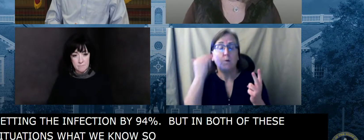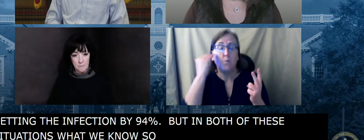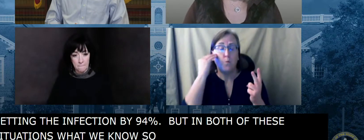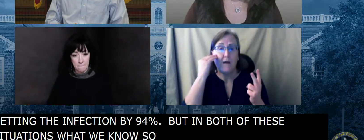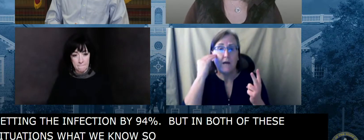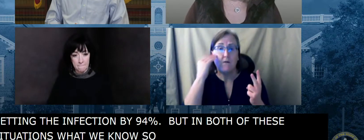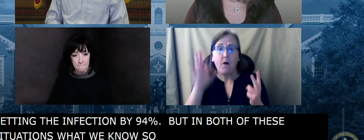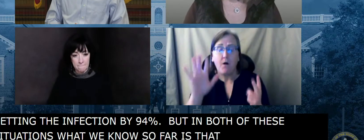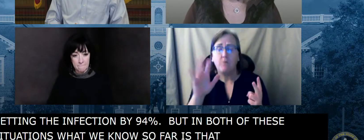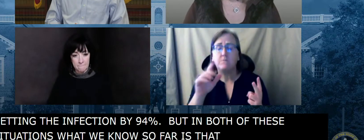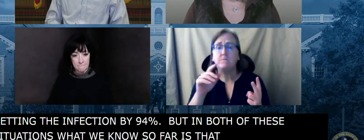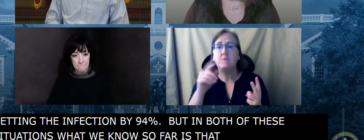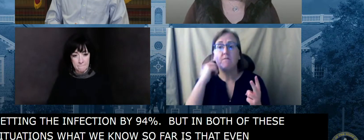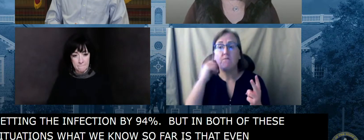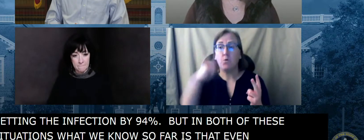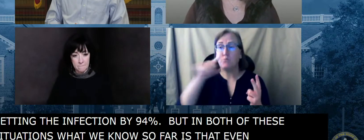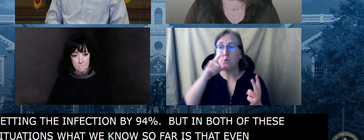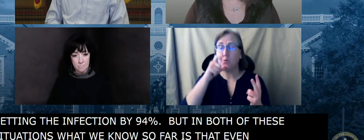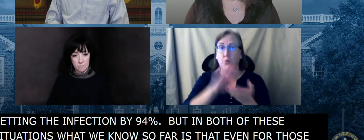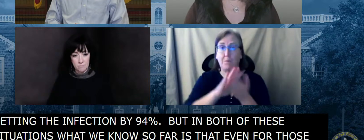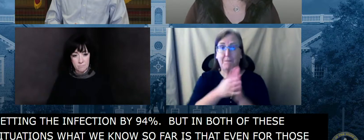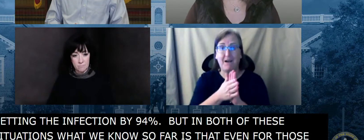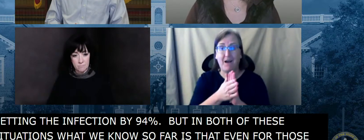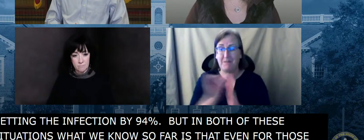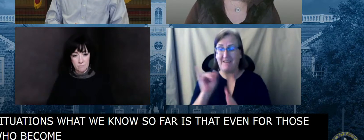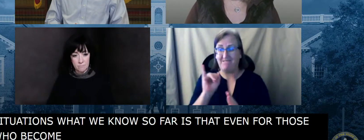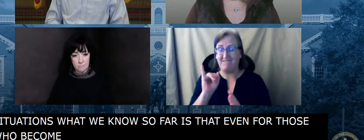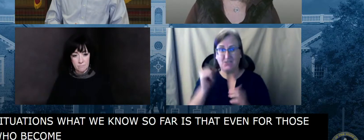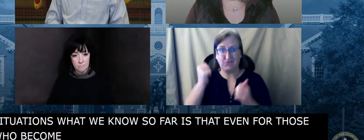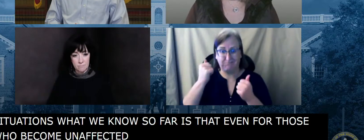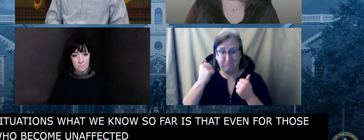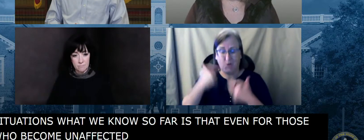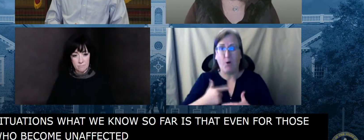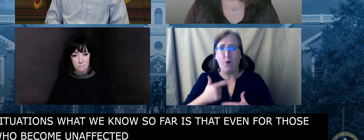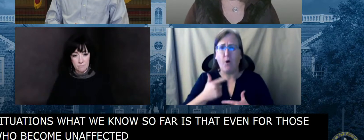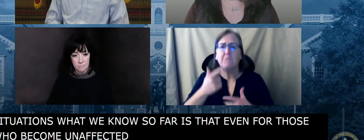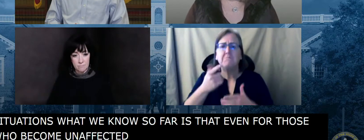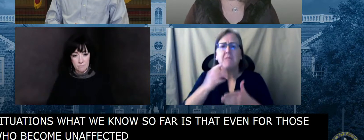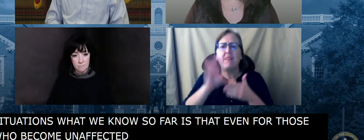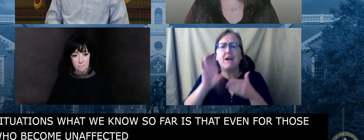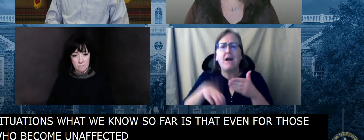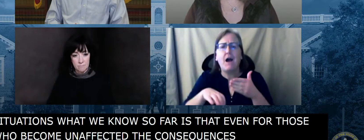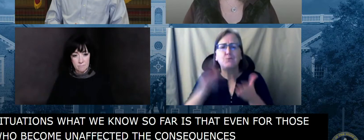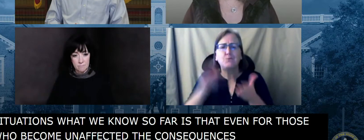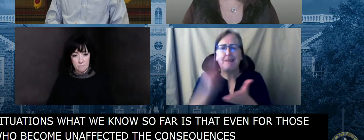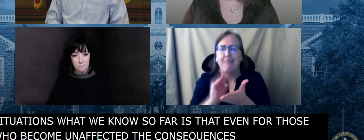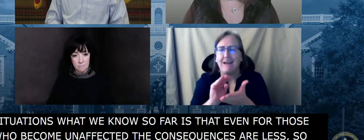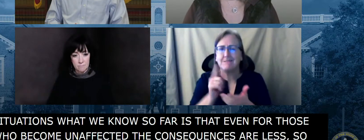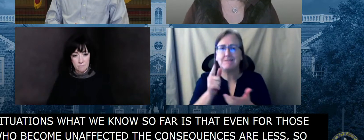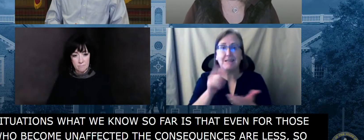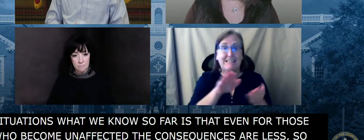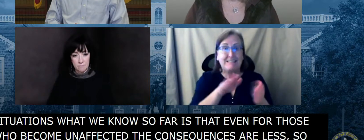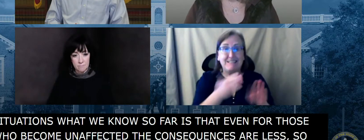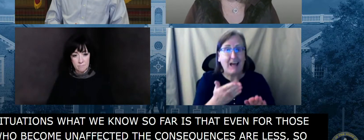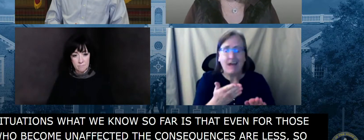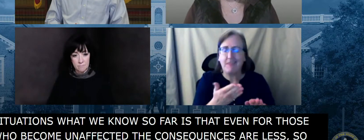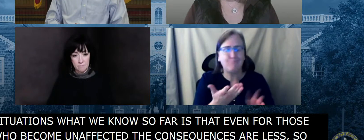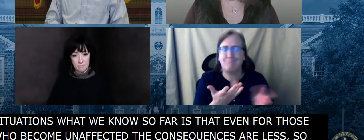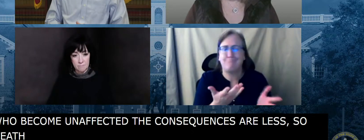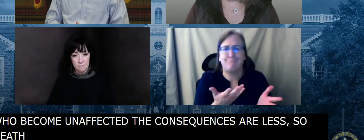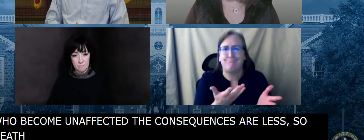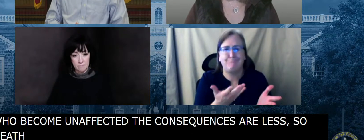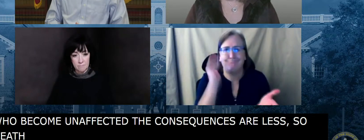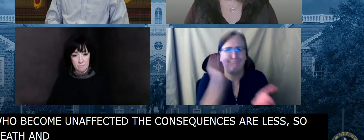even for those who become infected, the consequences are less. So death and hospitalization are